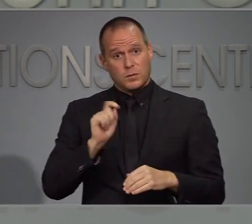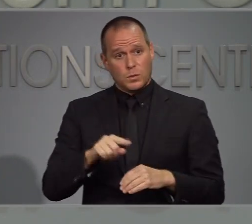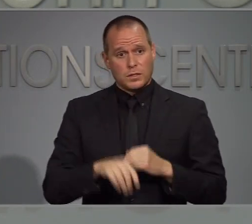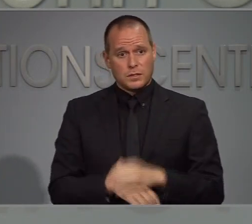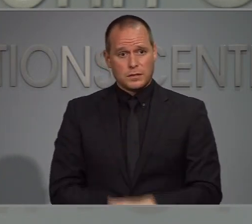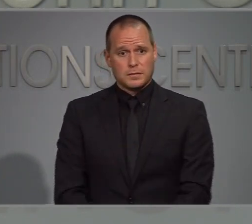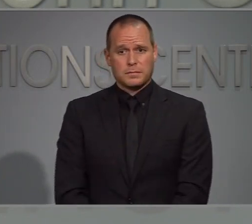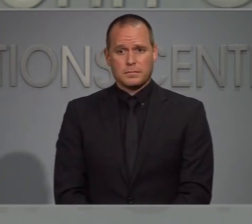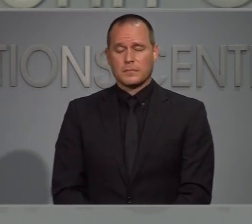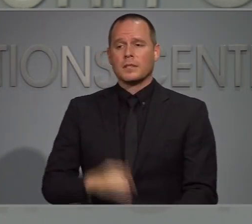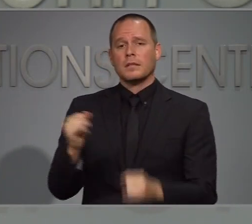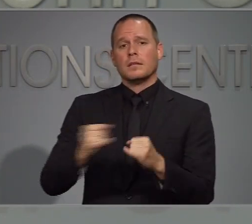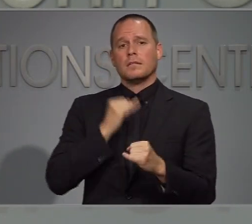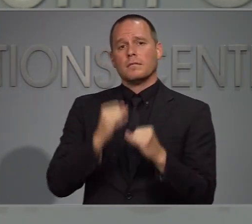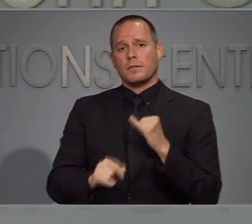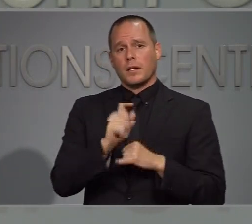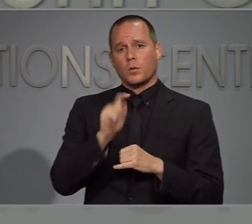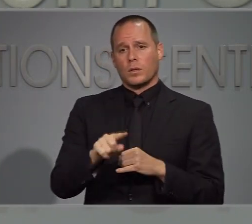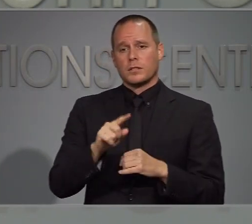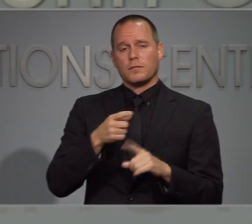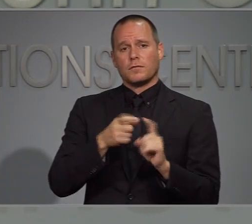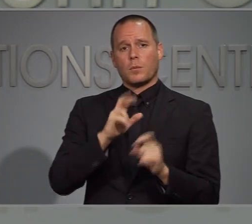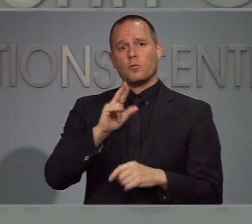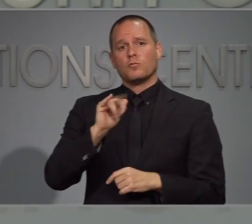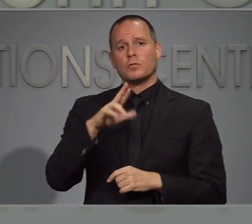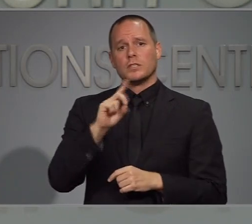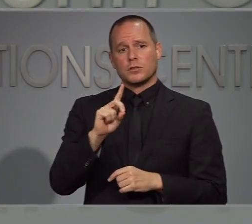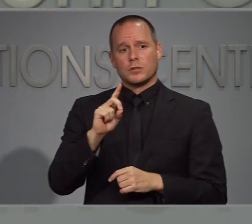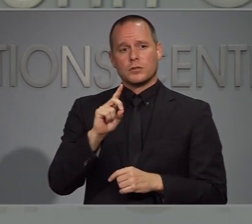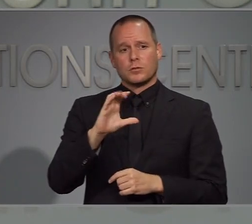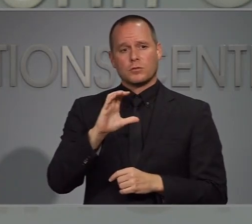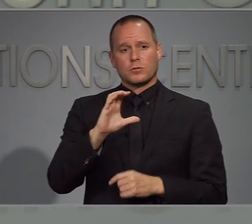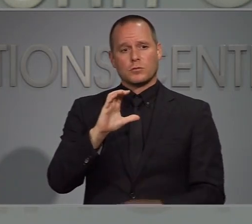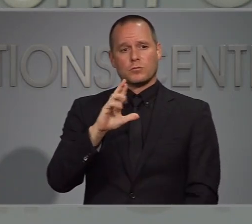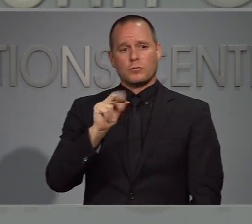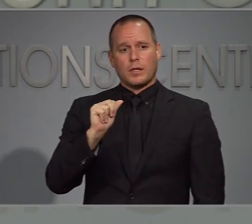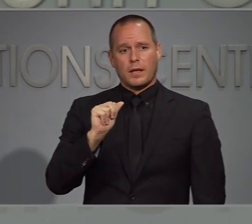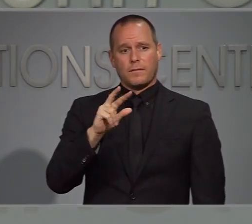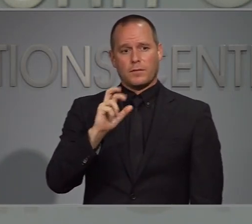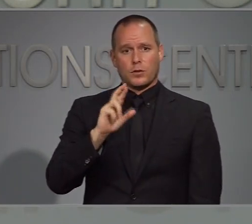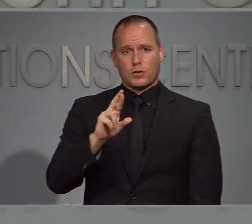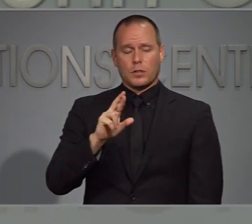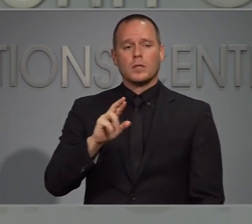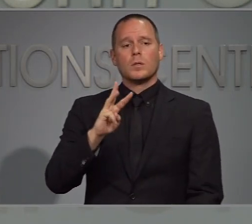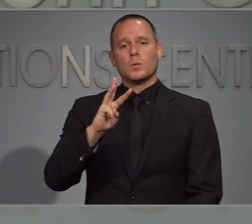Our final question today will be from Richard Craver with the Winston-Salem Journal.